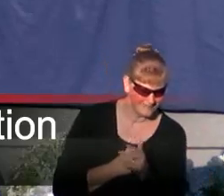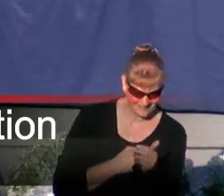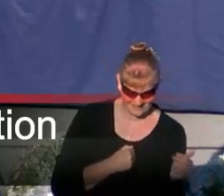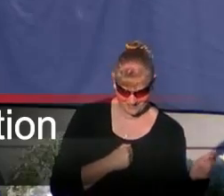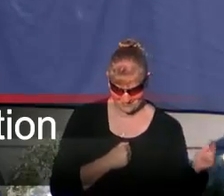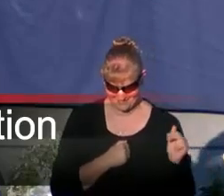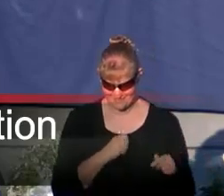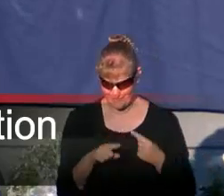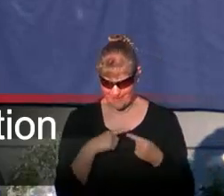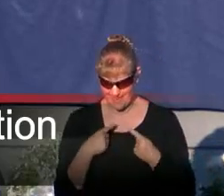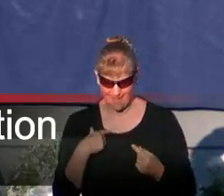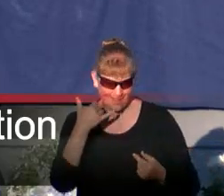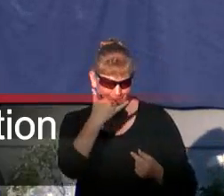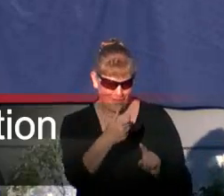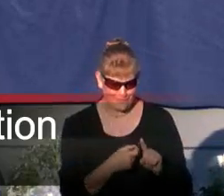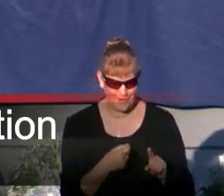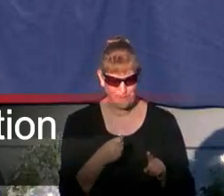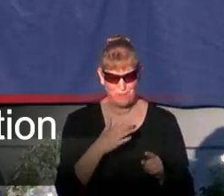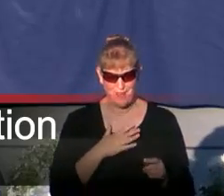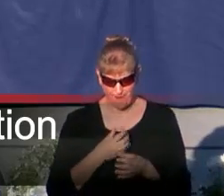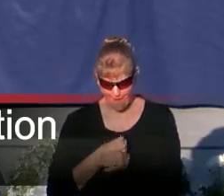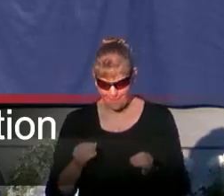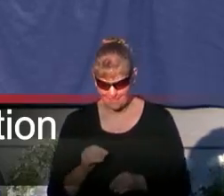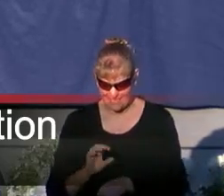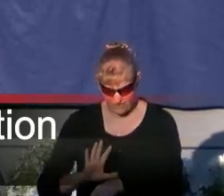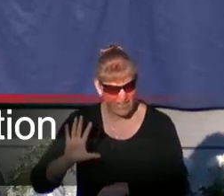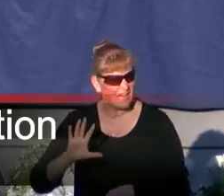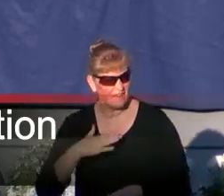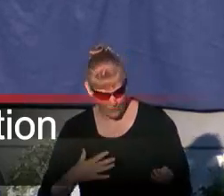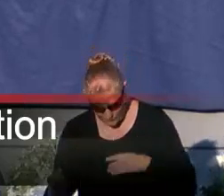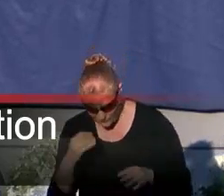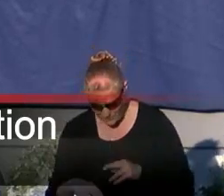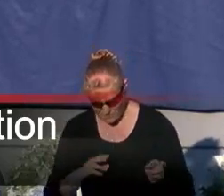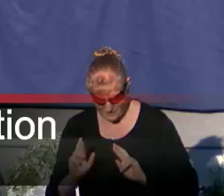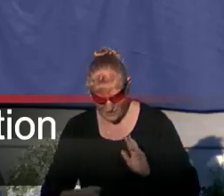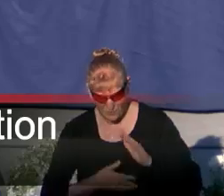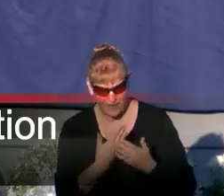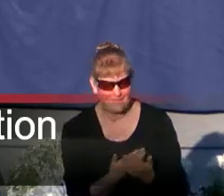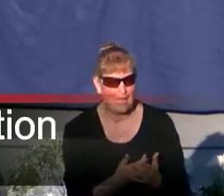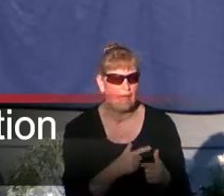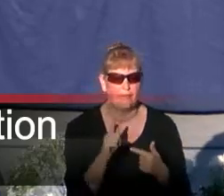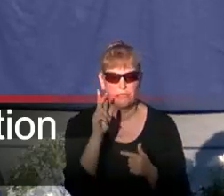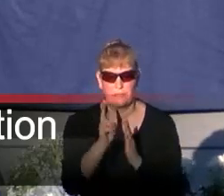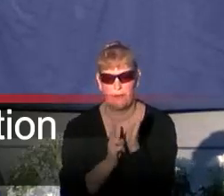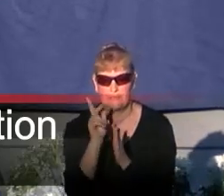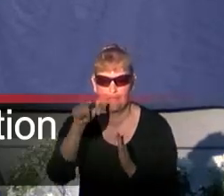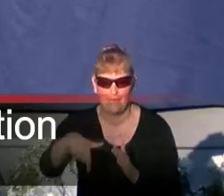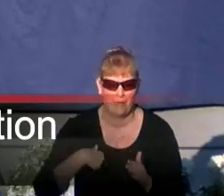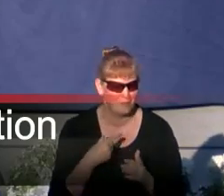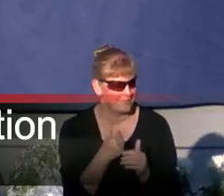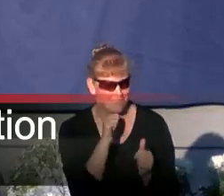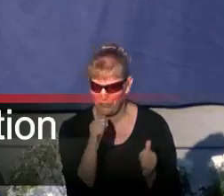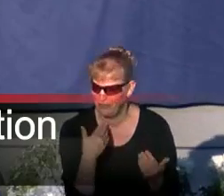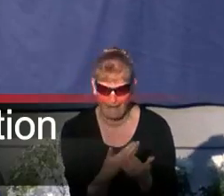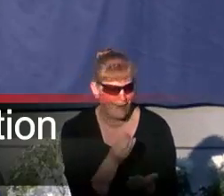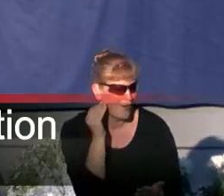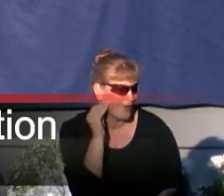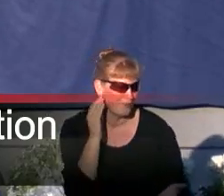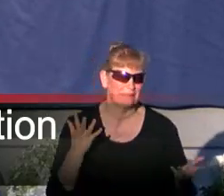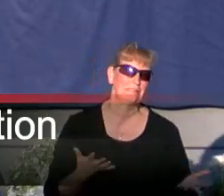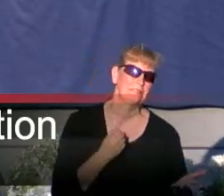When I call you from my office at 5 p.m. saying I'm packing up and I'm going to be home and only to arrive 2 hours later, I'm sorry.